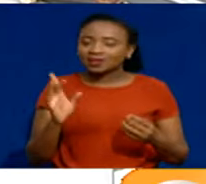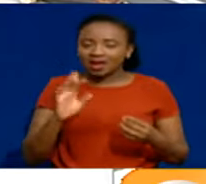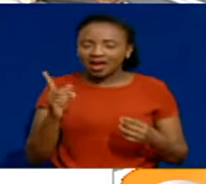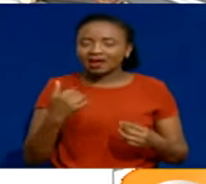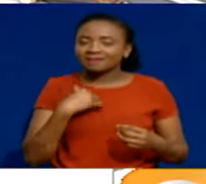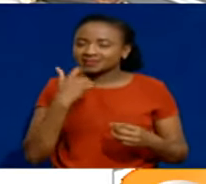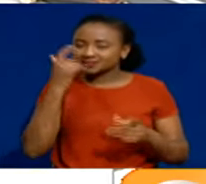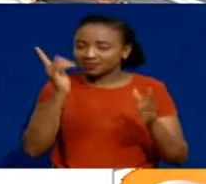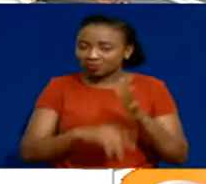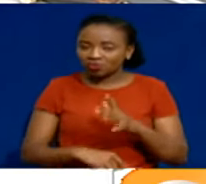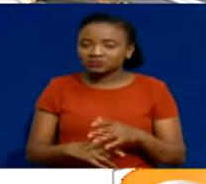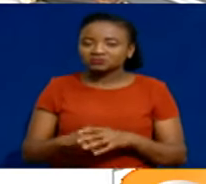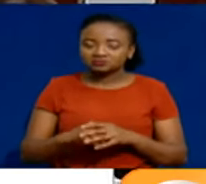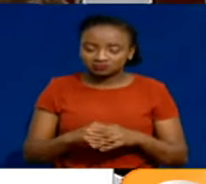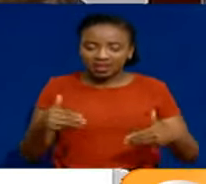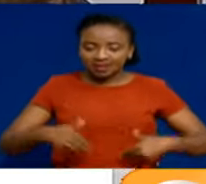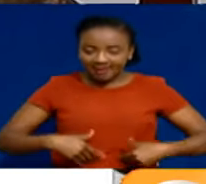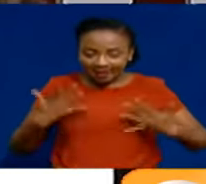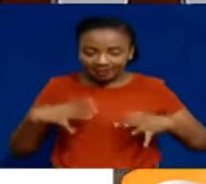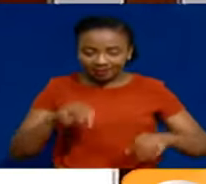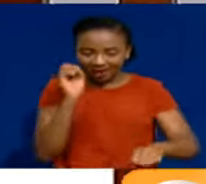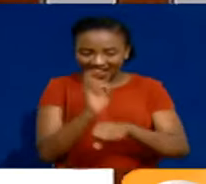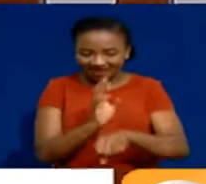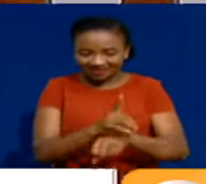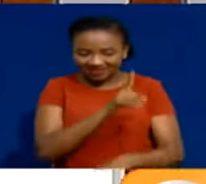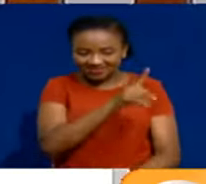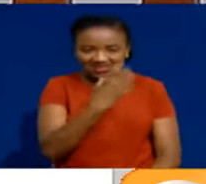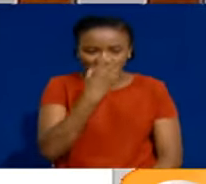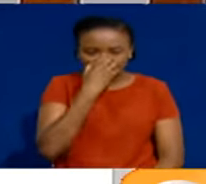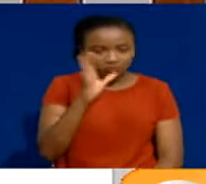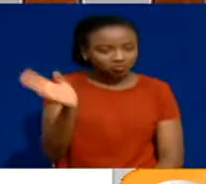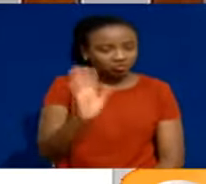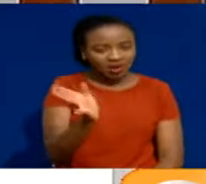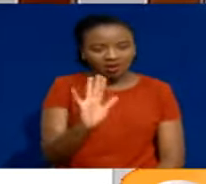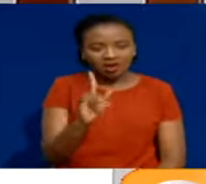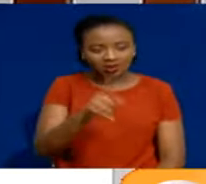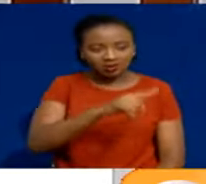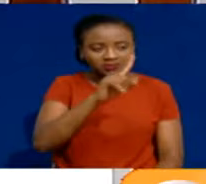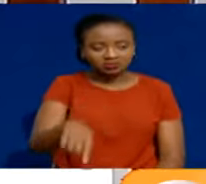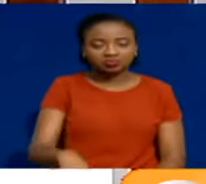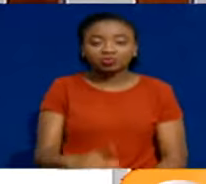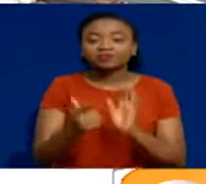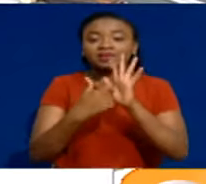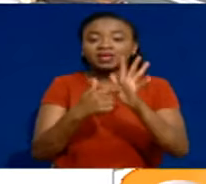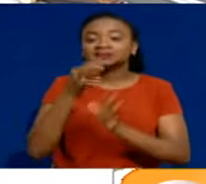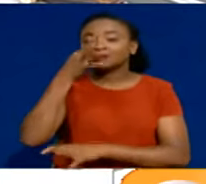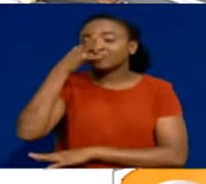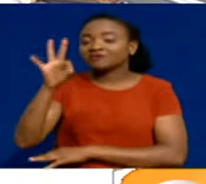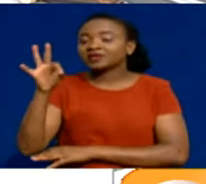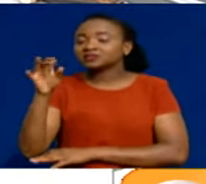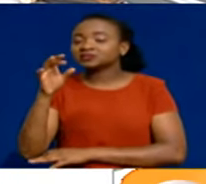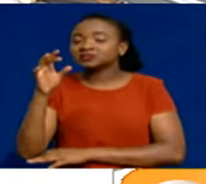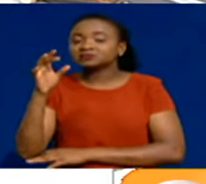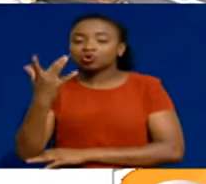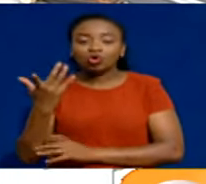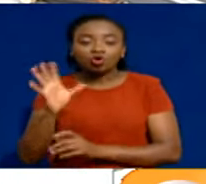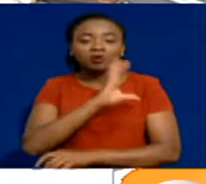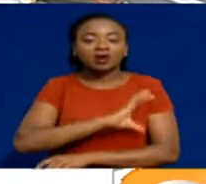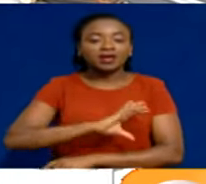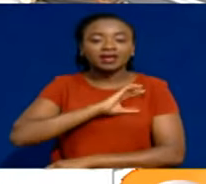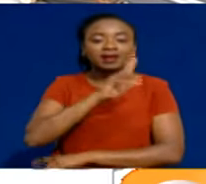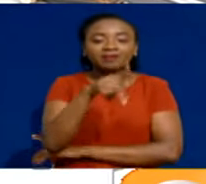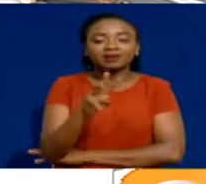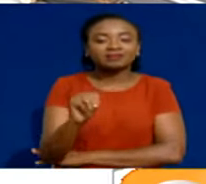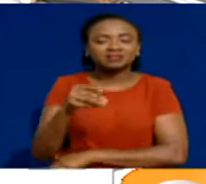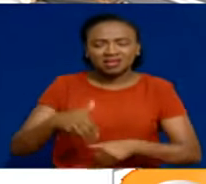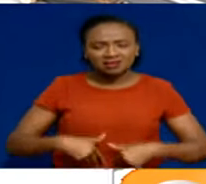people should not. I'm advising them that they should be able to do other things, build a nation. Look at the French president or the Canadian prime minister. Young people,